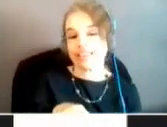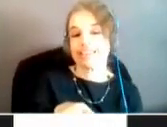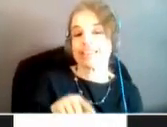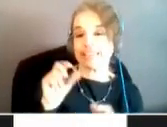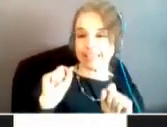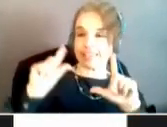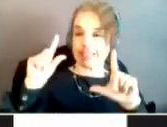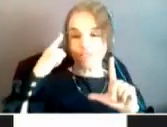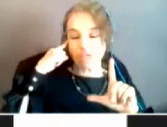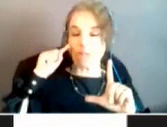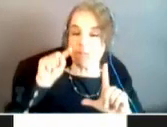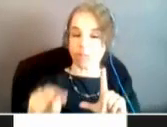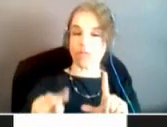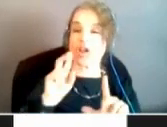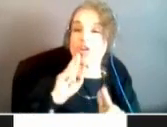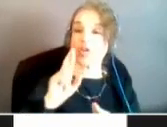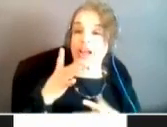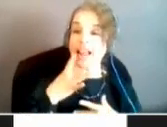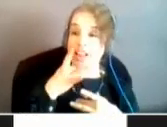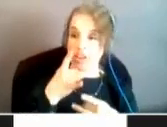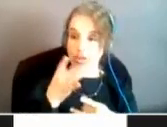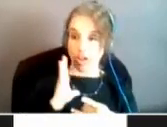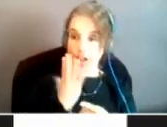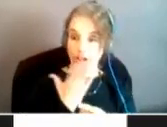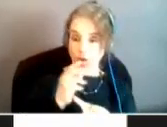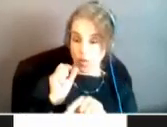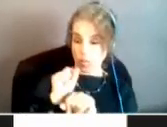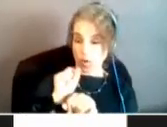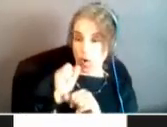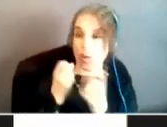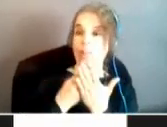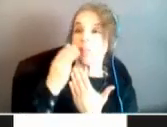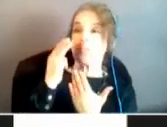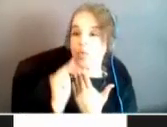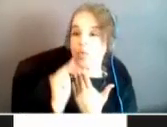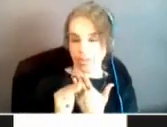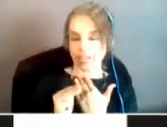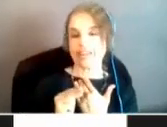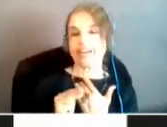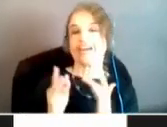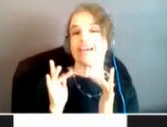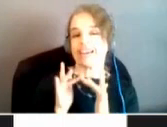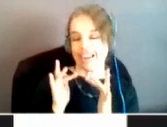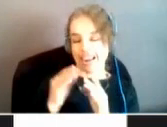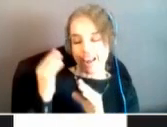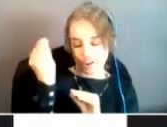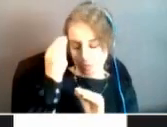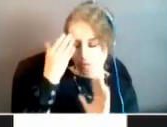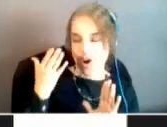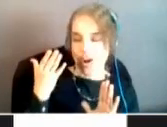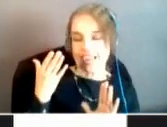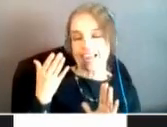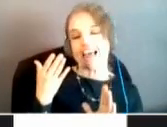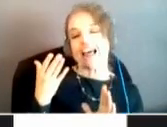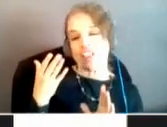slide for you, but if you are interested in either of these programs, contact information is listed here on the slide for